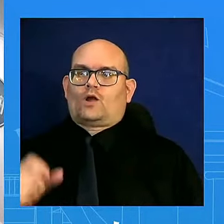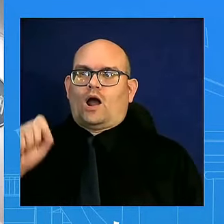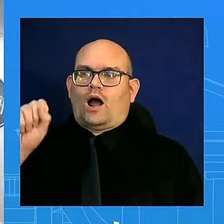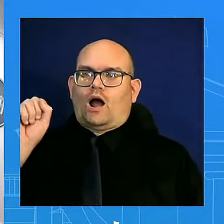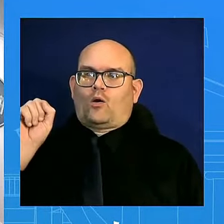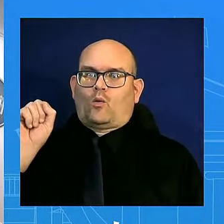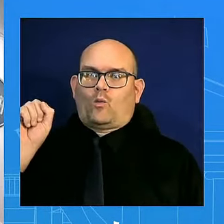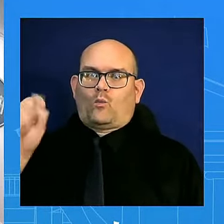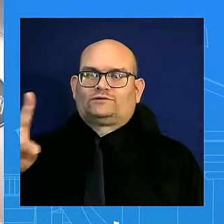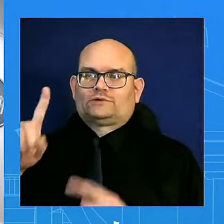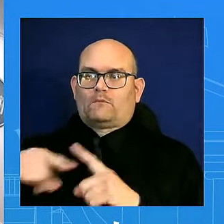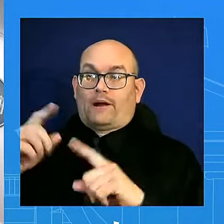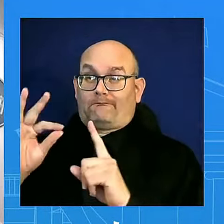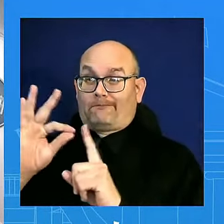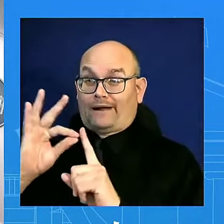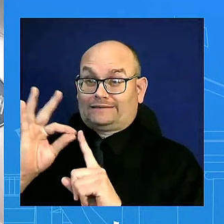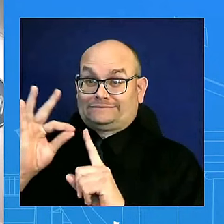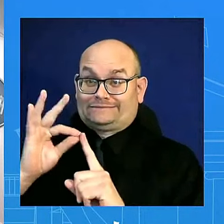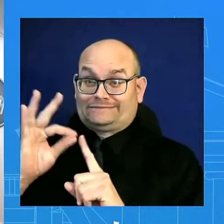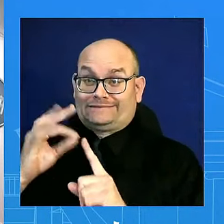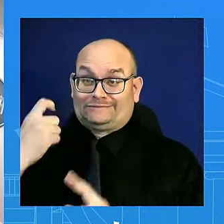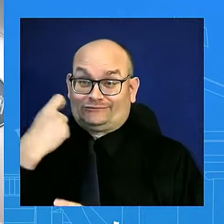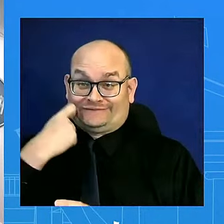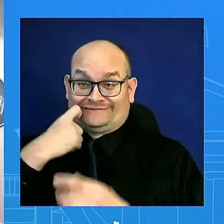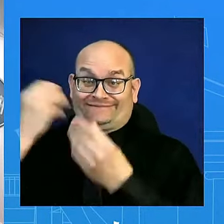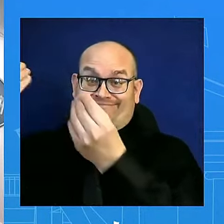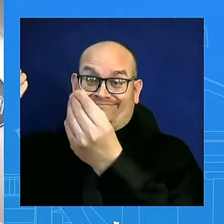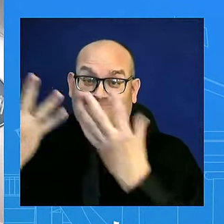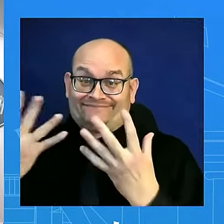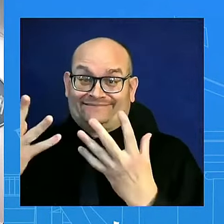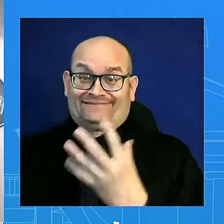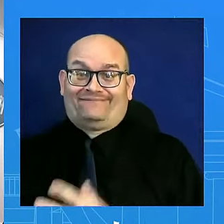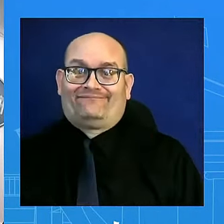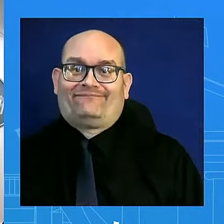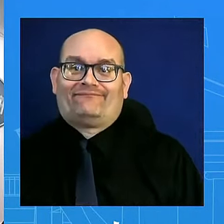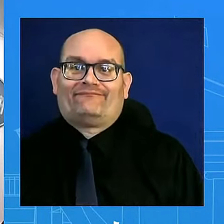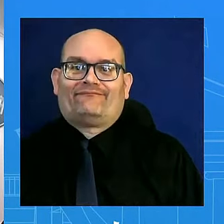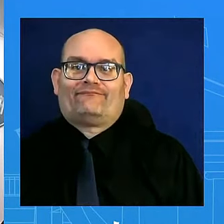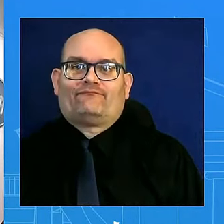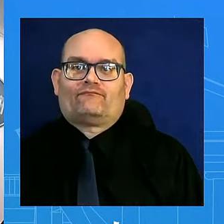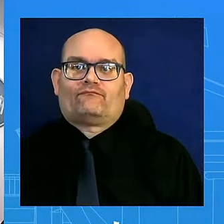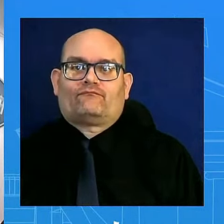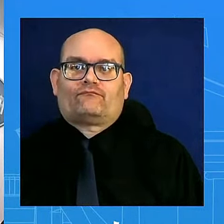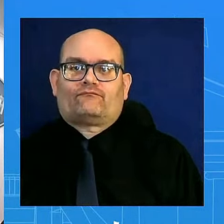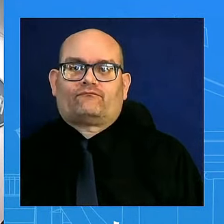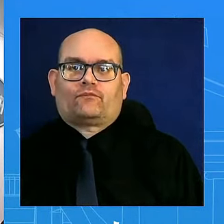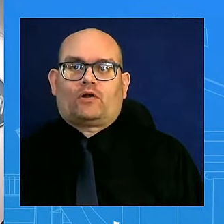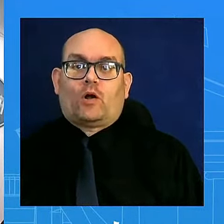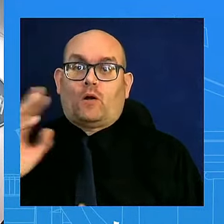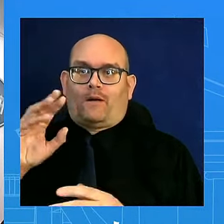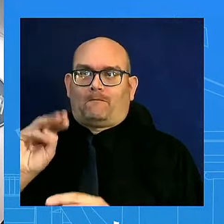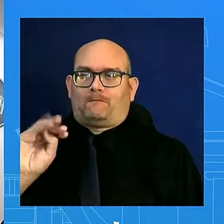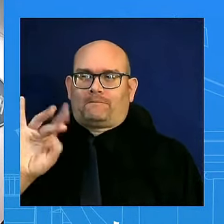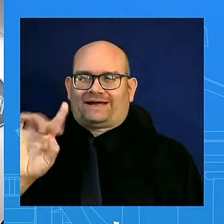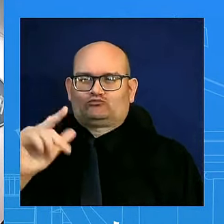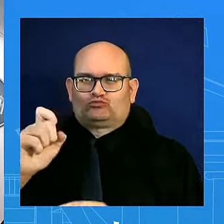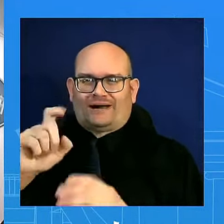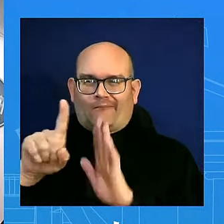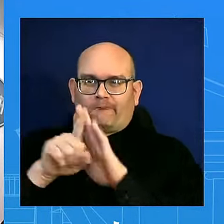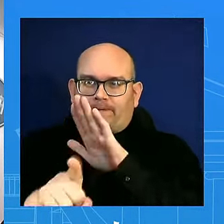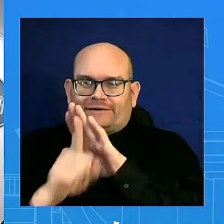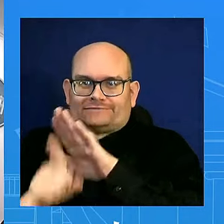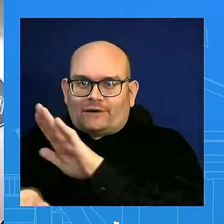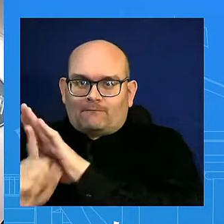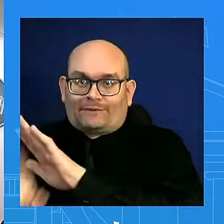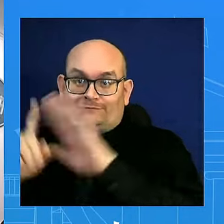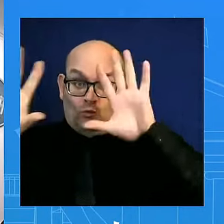would willingly supply Iran with mid-range missiles if the war continues. Has the administration spoken to